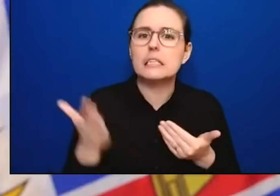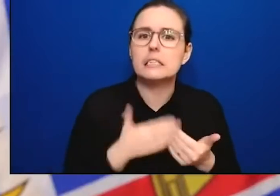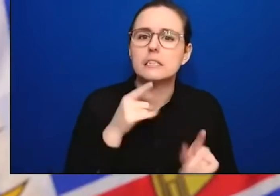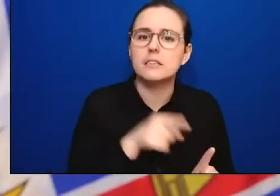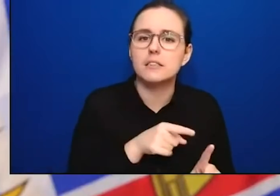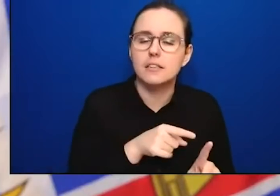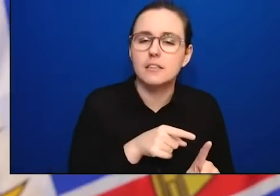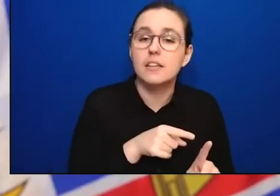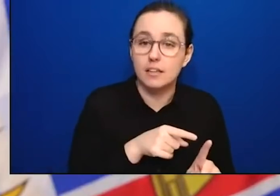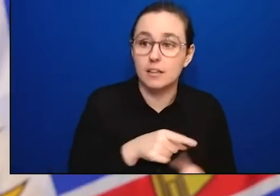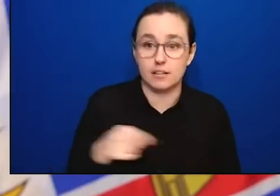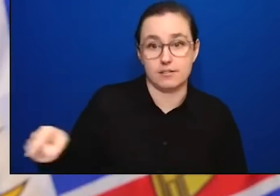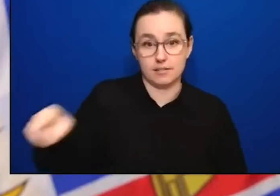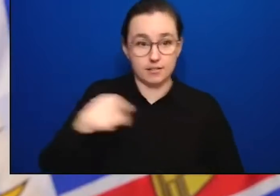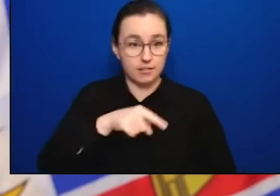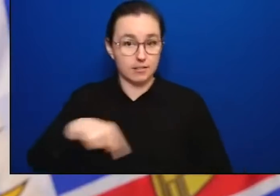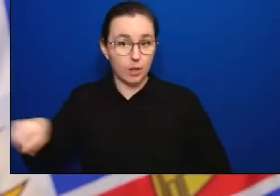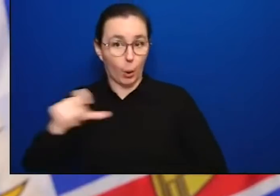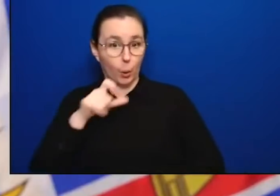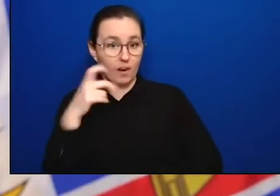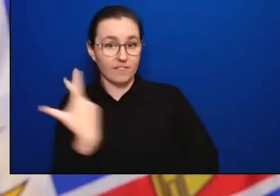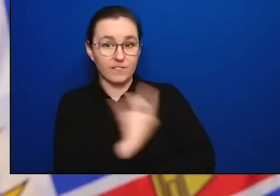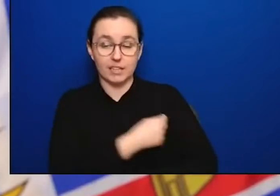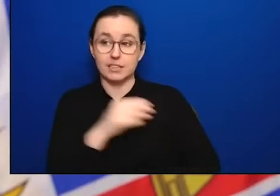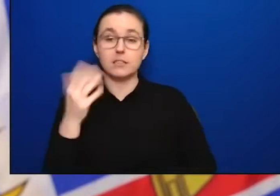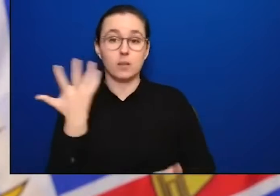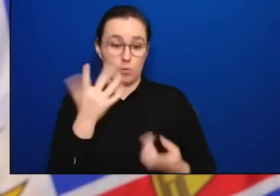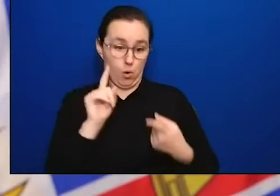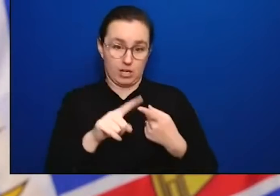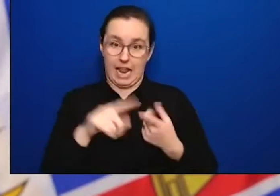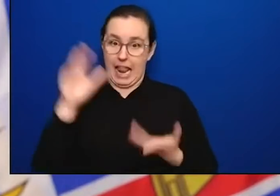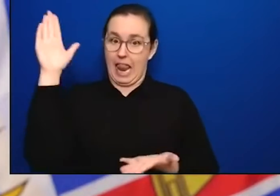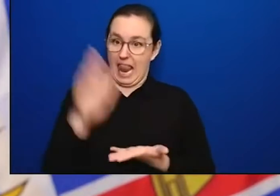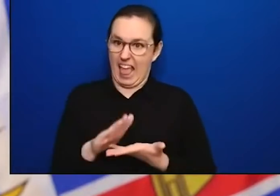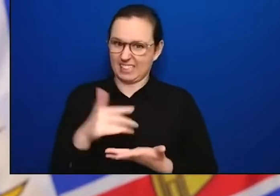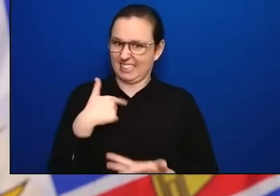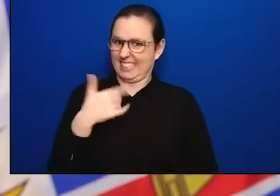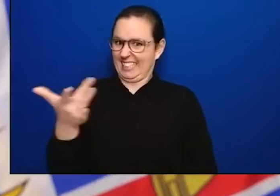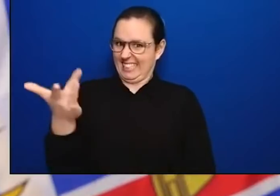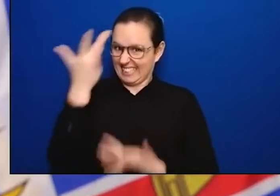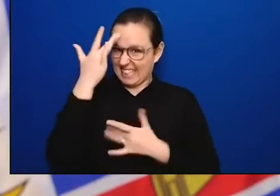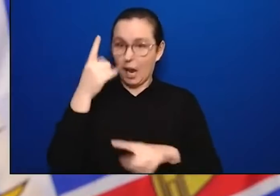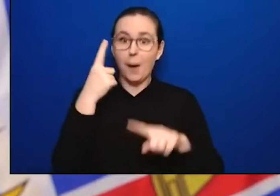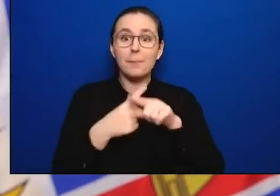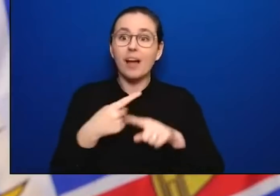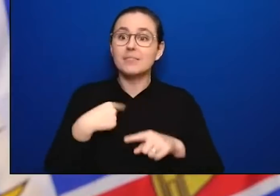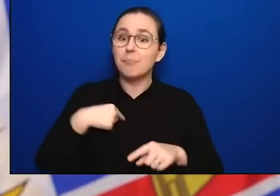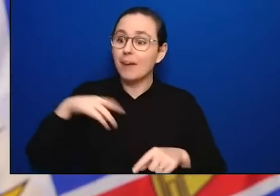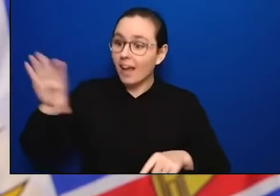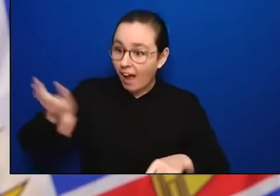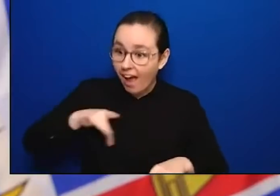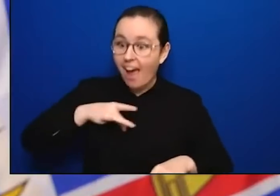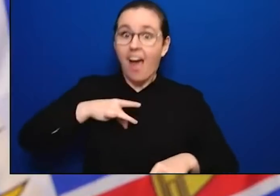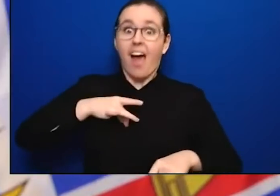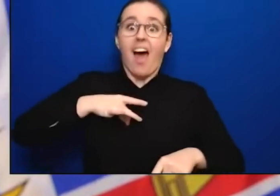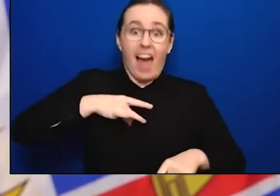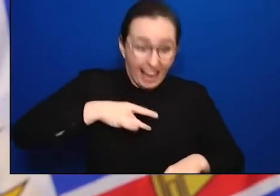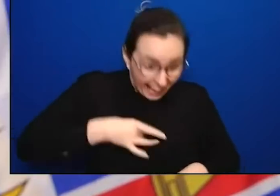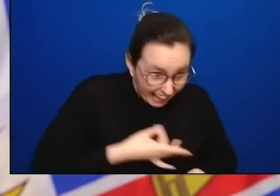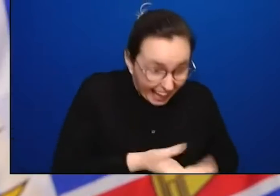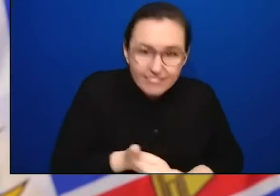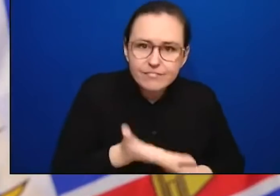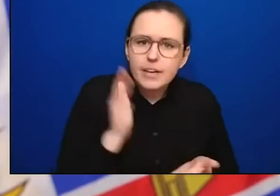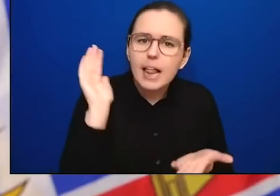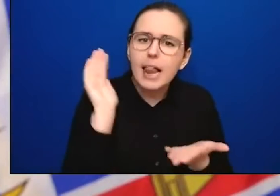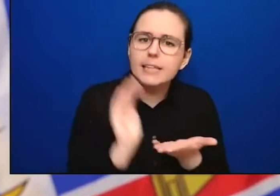that if people who are fully vaccinated, that mitigates that risk of both getting infected yourself and passing it